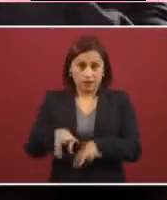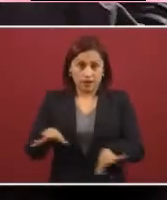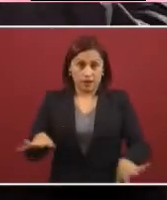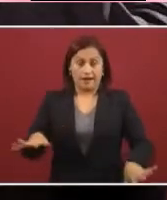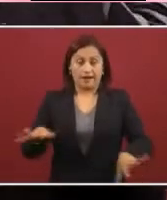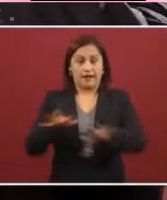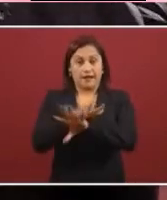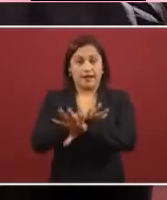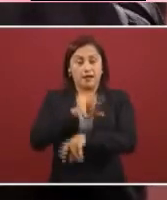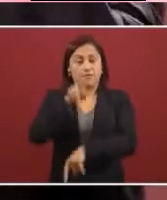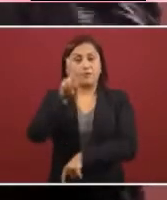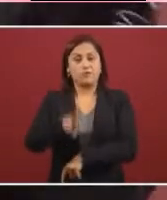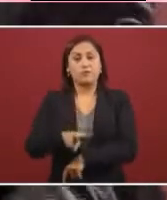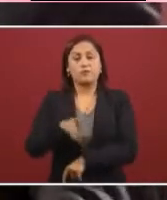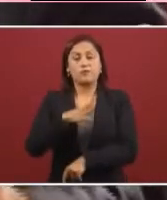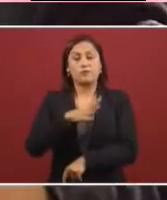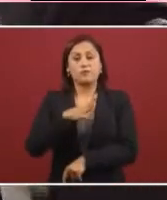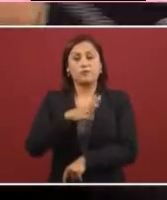of correction